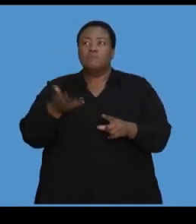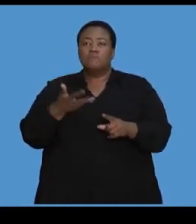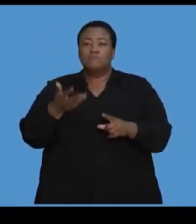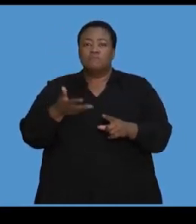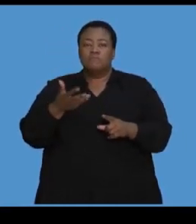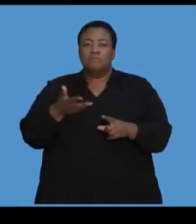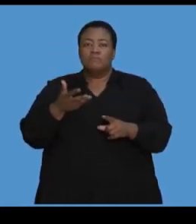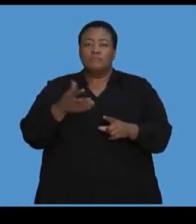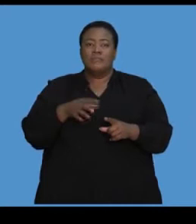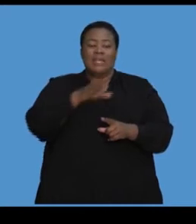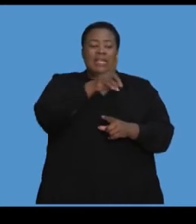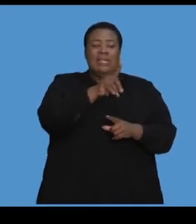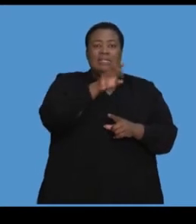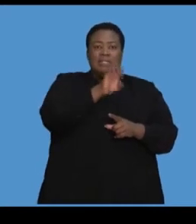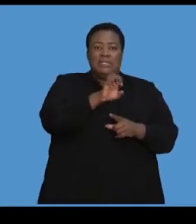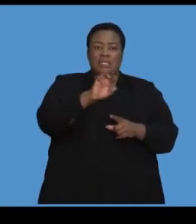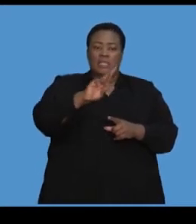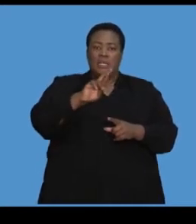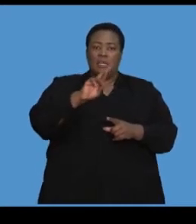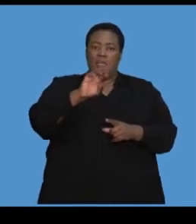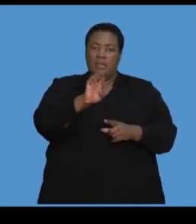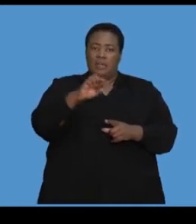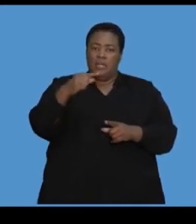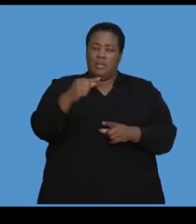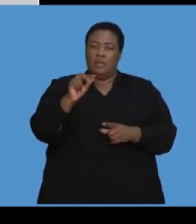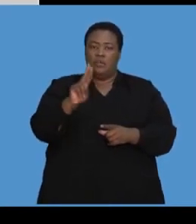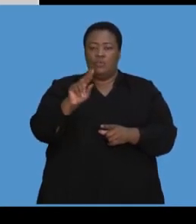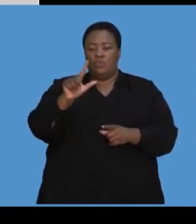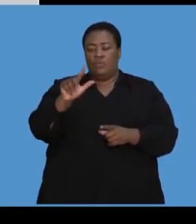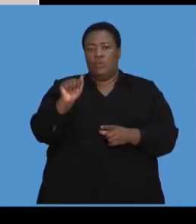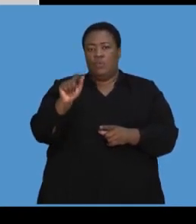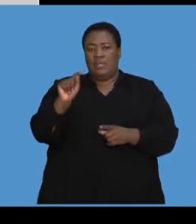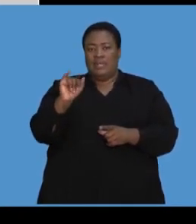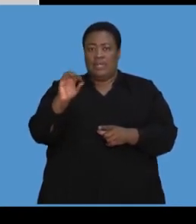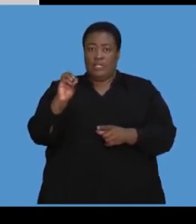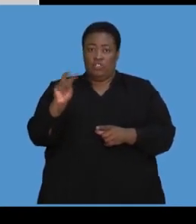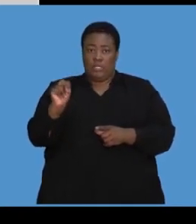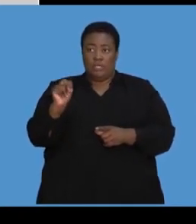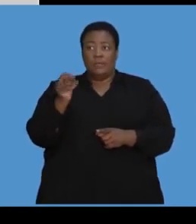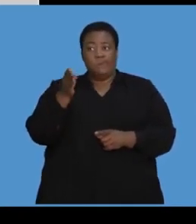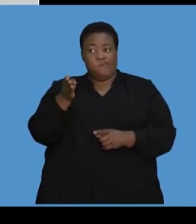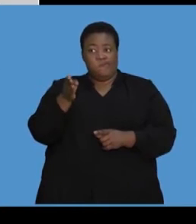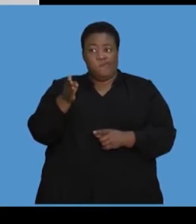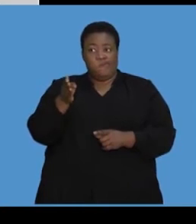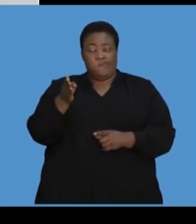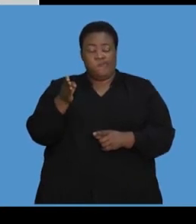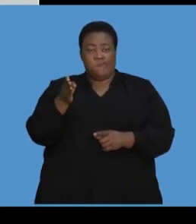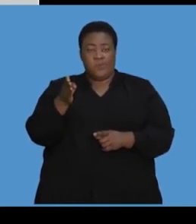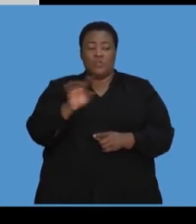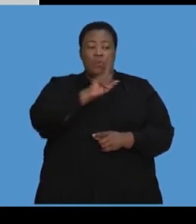is deregulation. Let's look for deregulation there. It should be there in the previous slide. Yes, we have it there